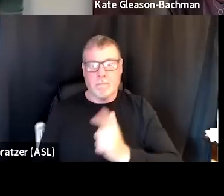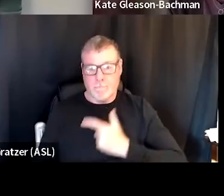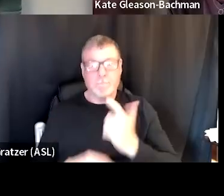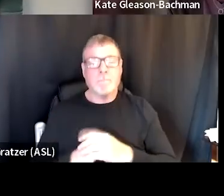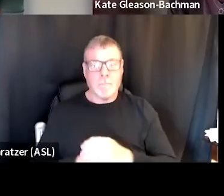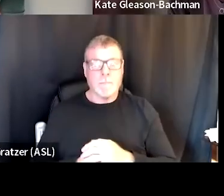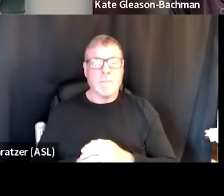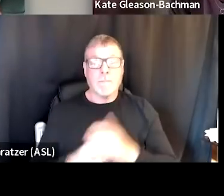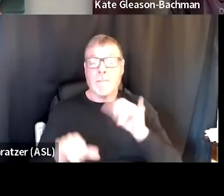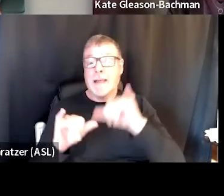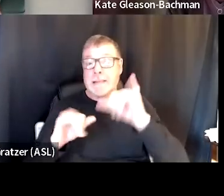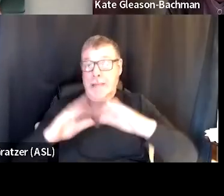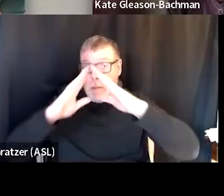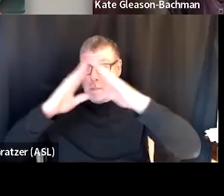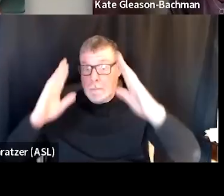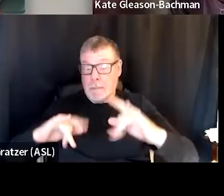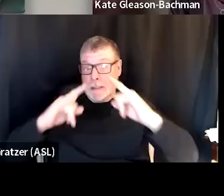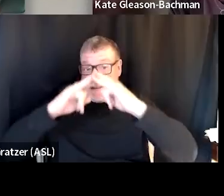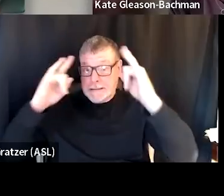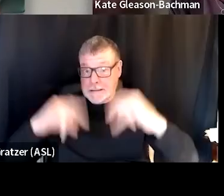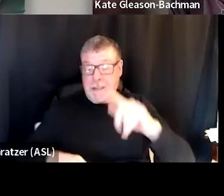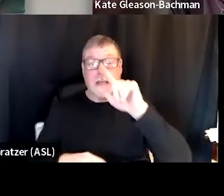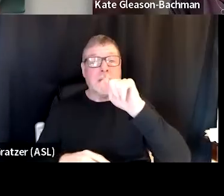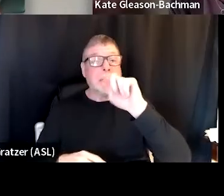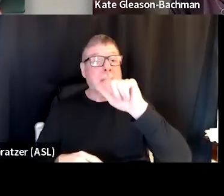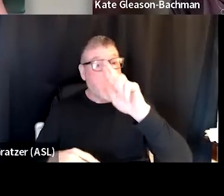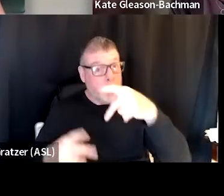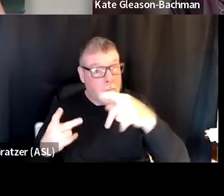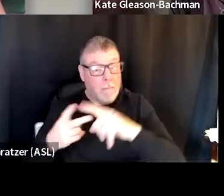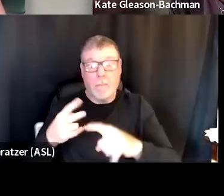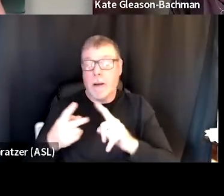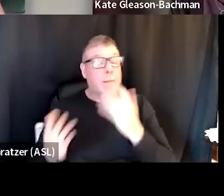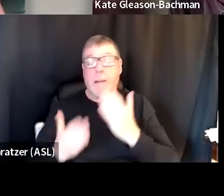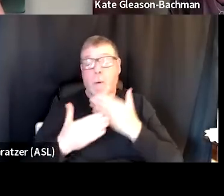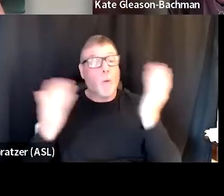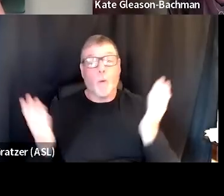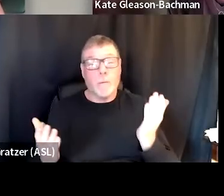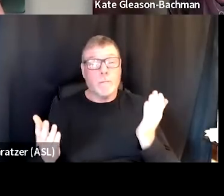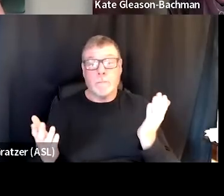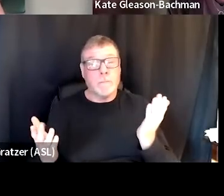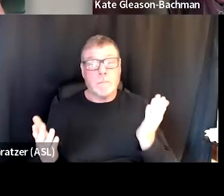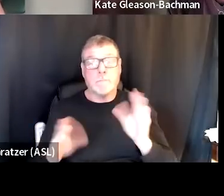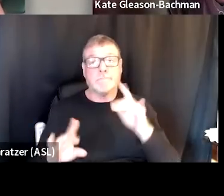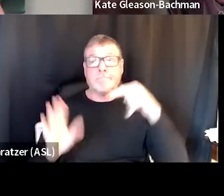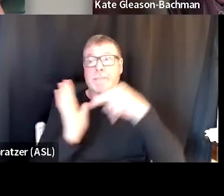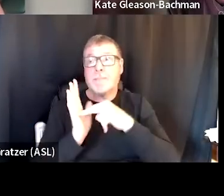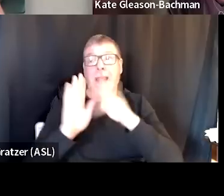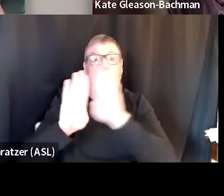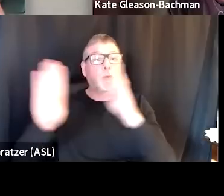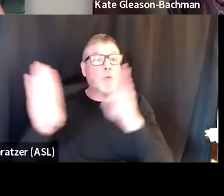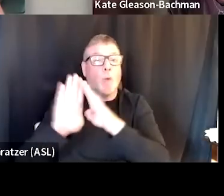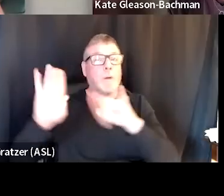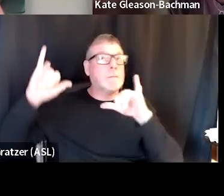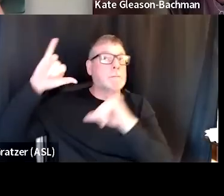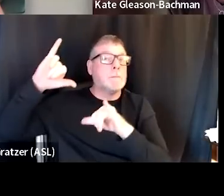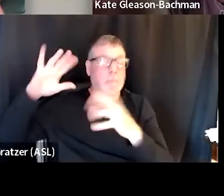staying somewhere. They may have a shelter, like a tent, a tarp. They also may not, they may just be staying in a doorway, but any of those can meet the